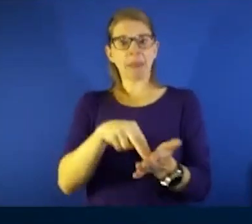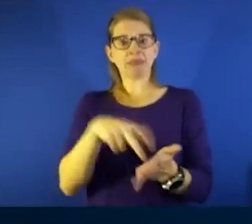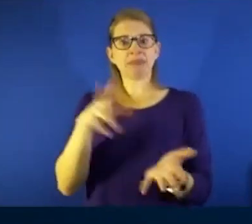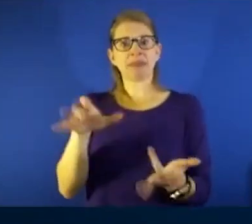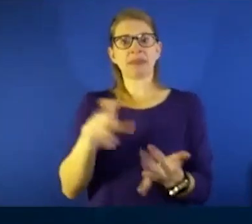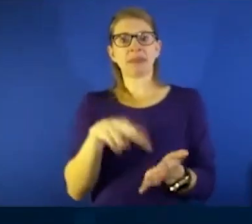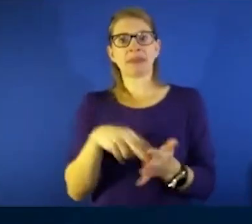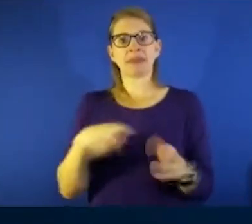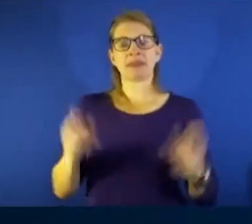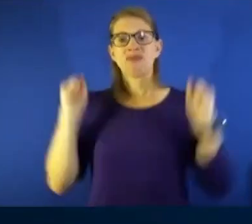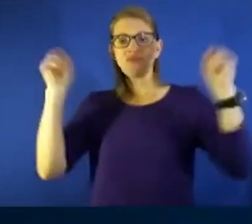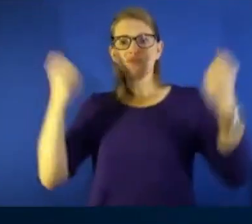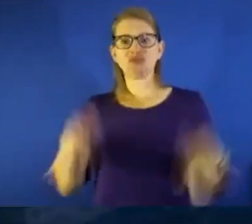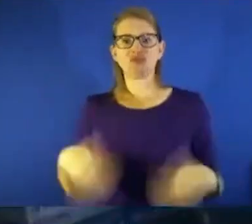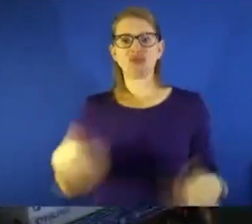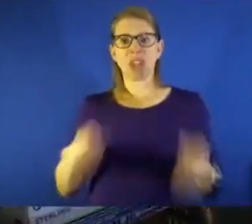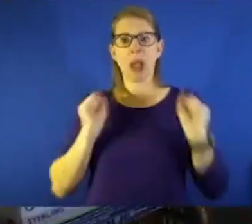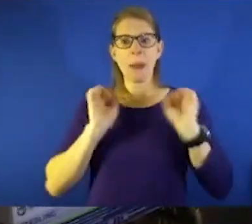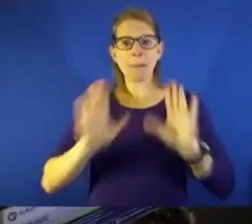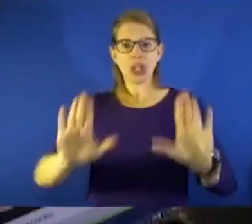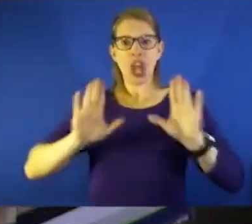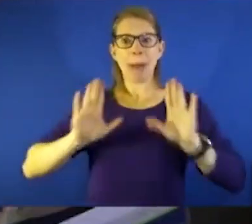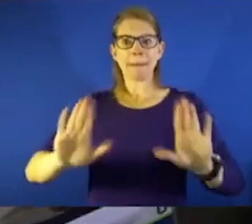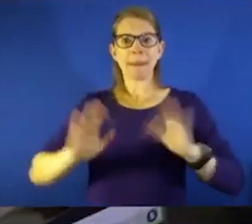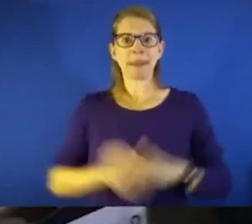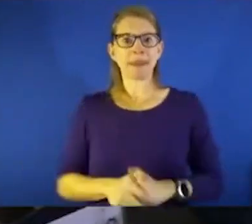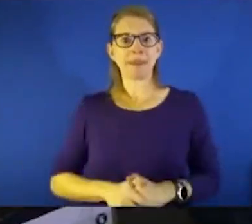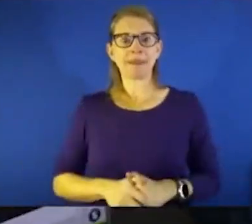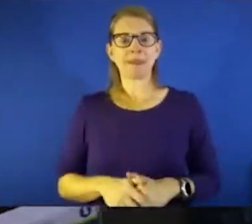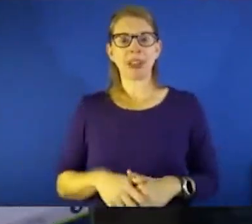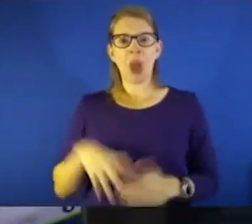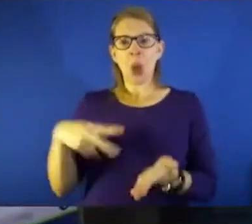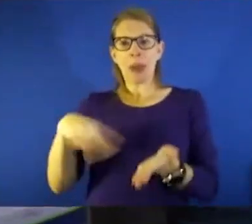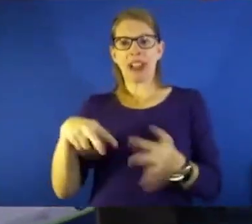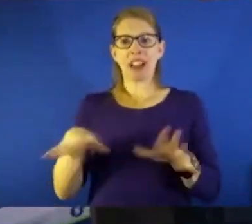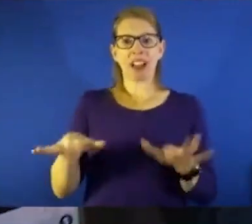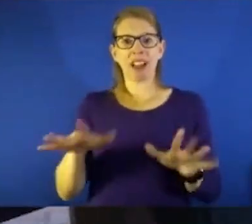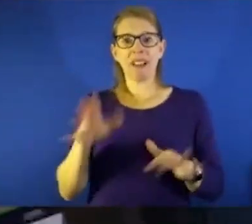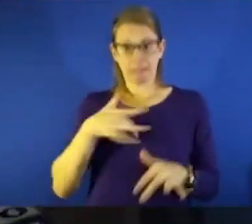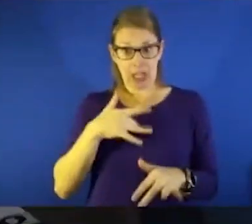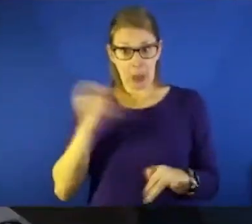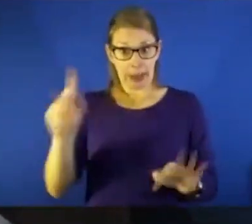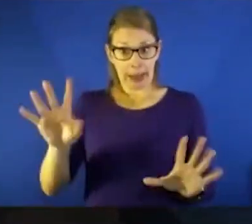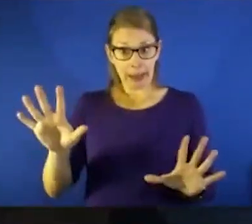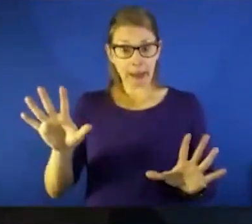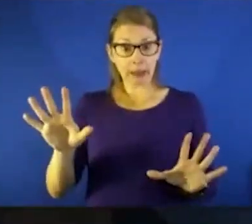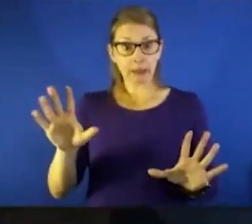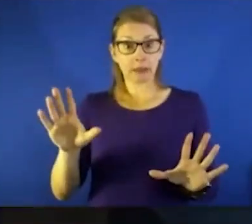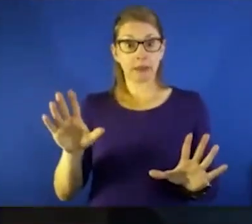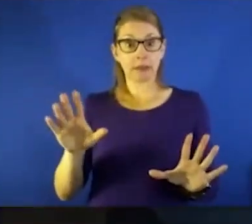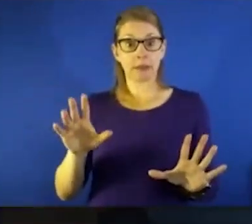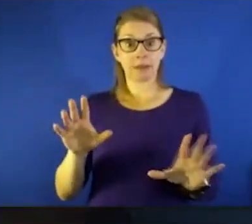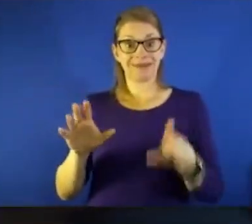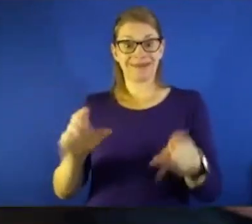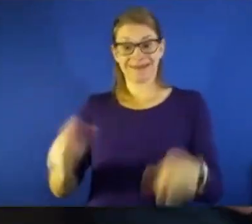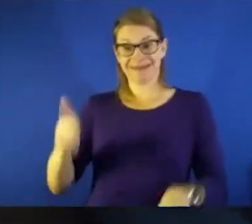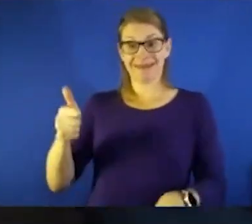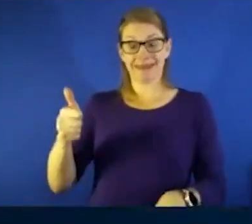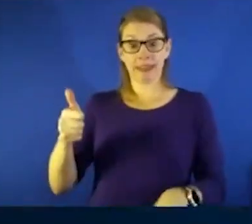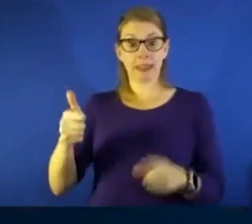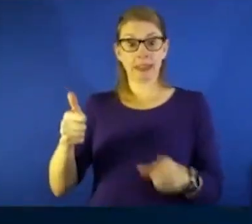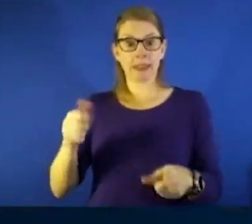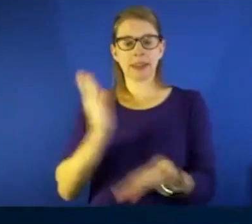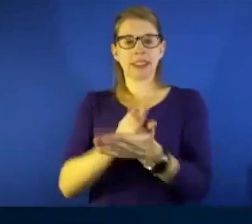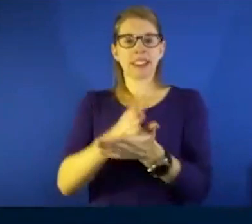Push-ups, push-ups. Get a wiggle out. All right. You guys feeling okay? No. Doing good? Stop it. He